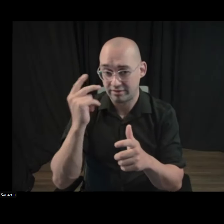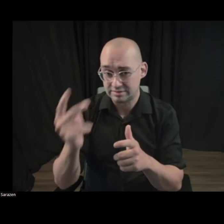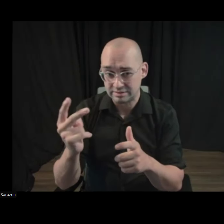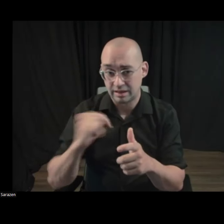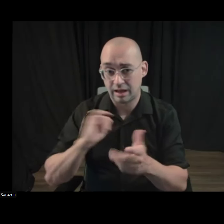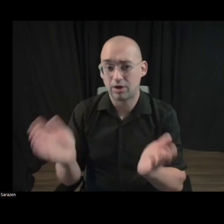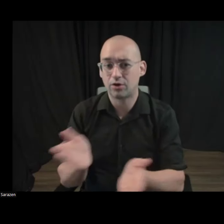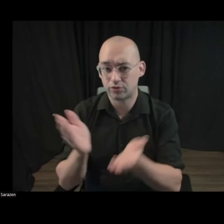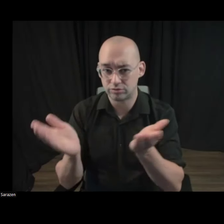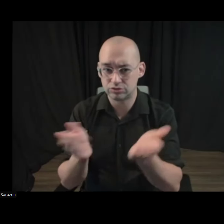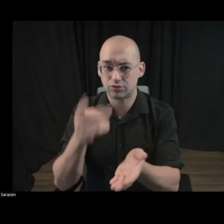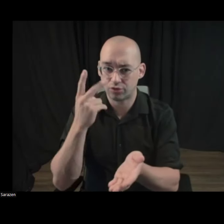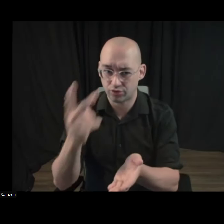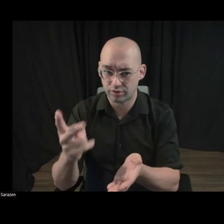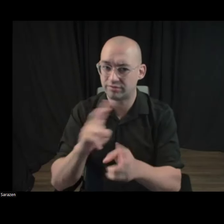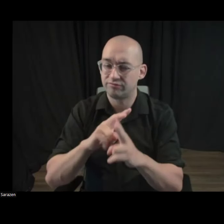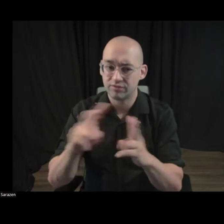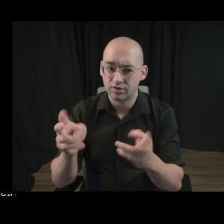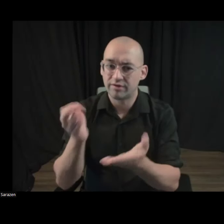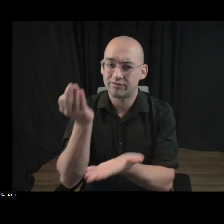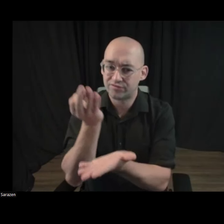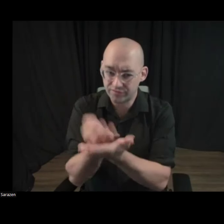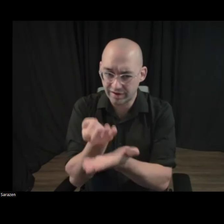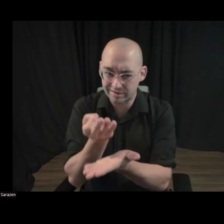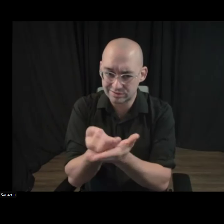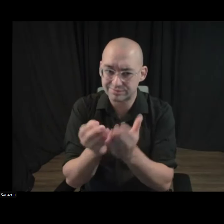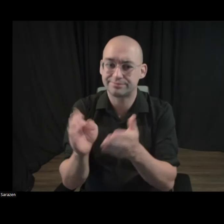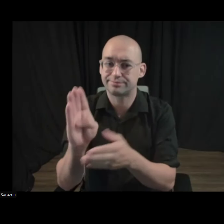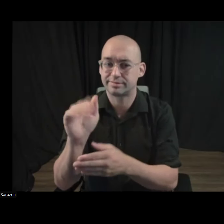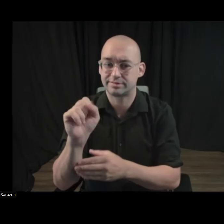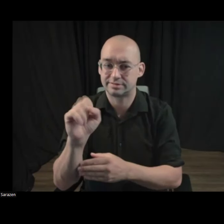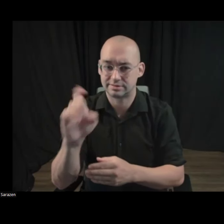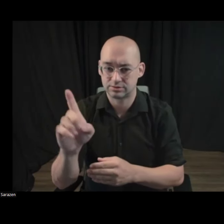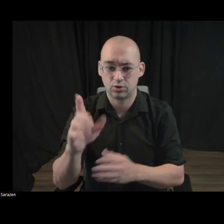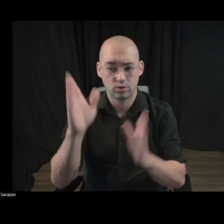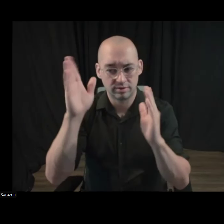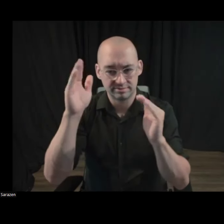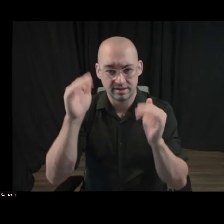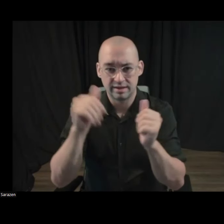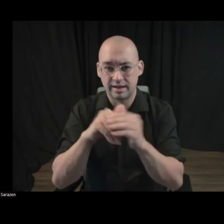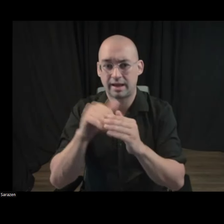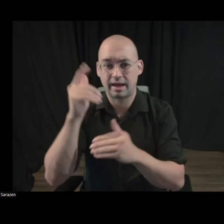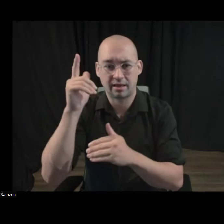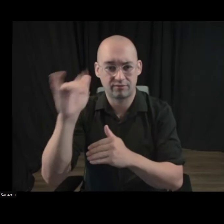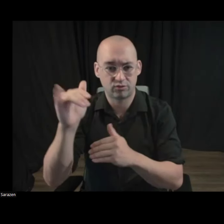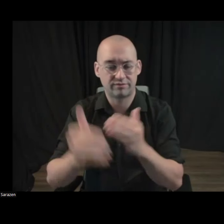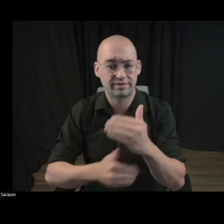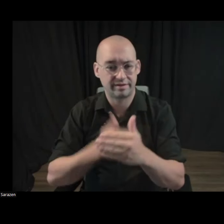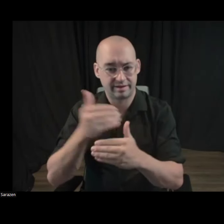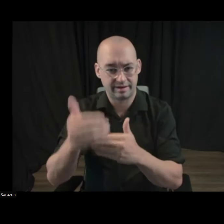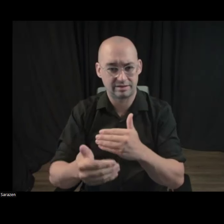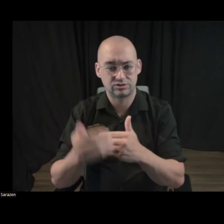very fact-based accounting of what we can expect in California over the next several years